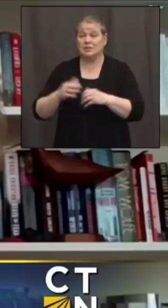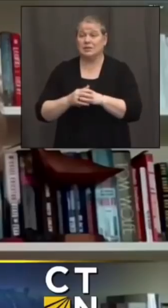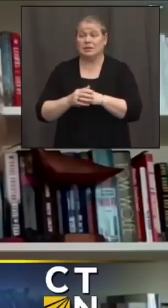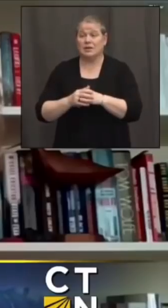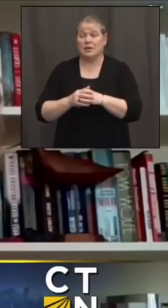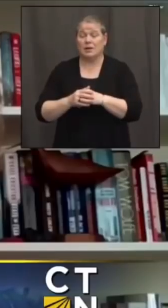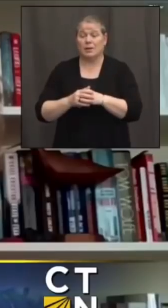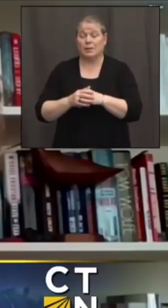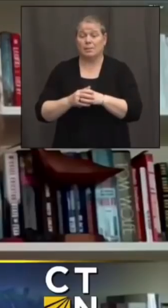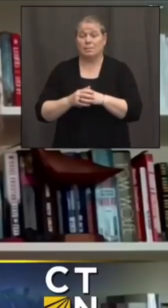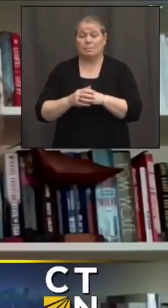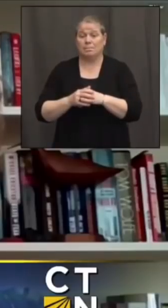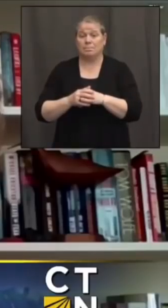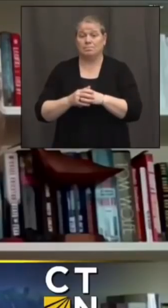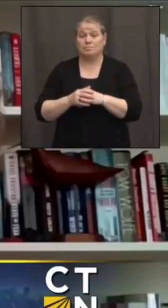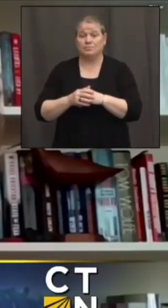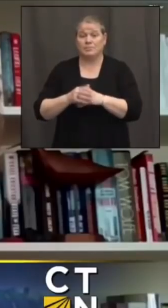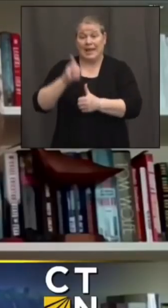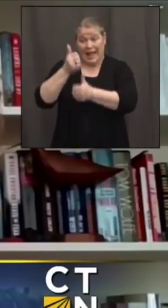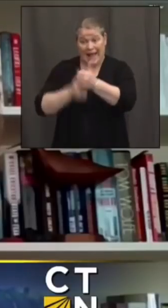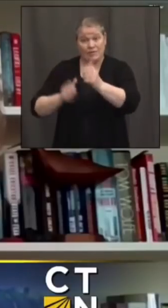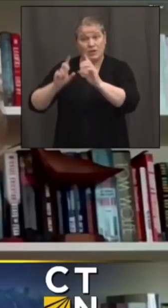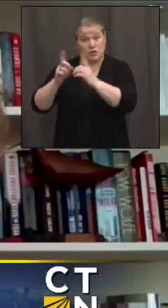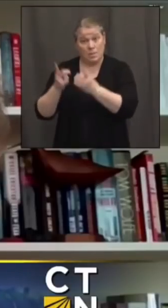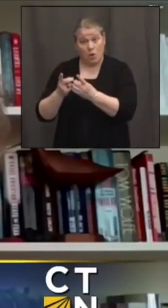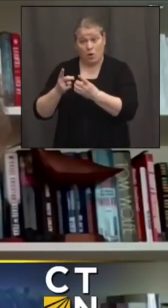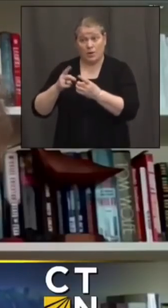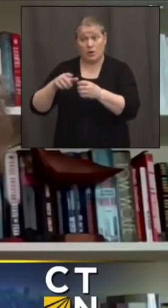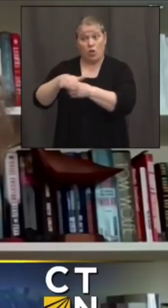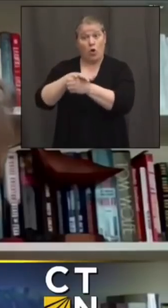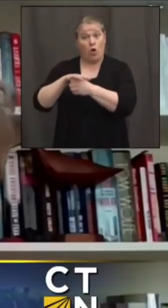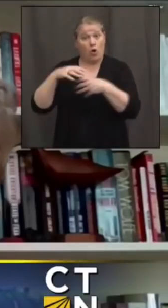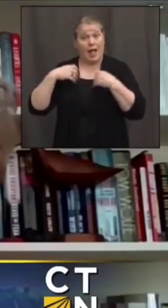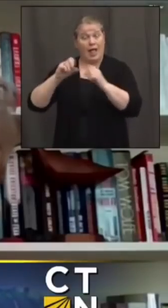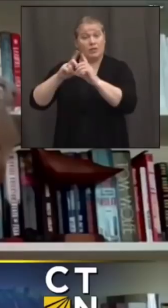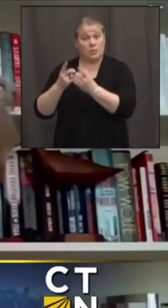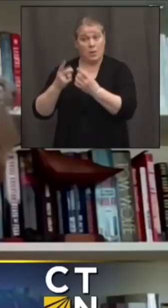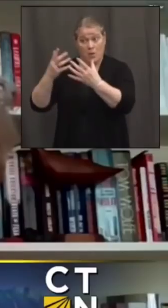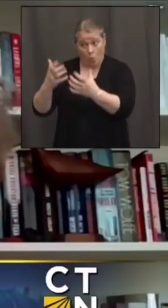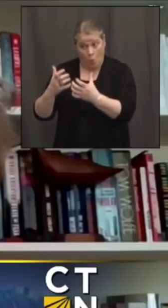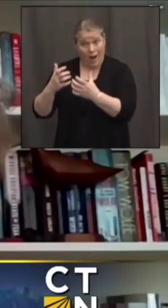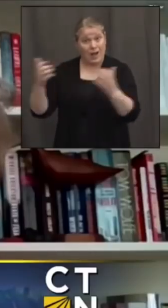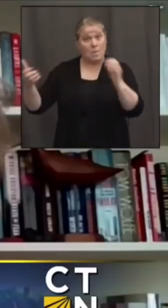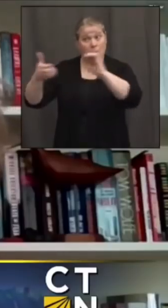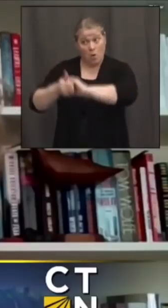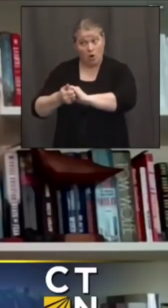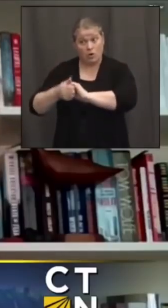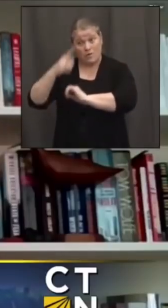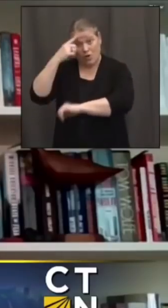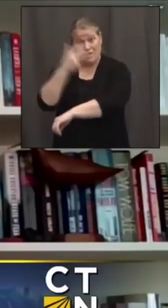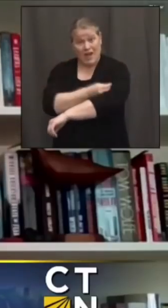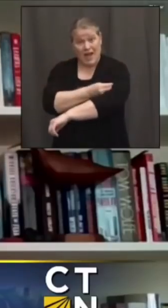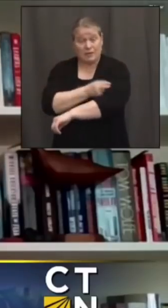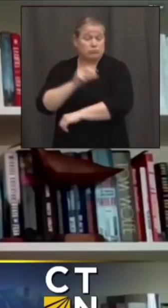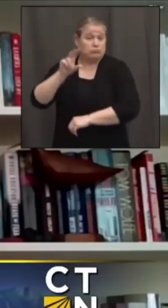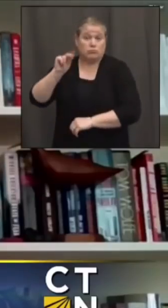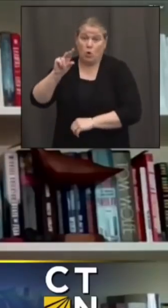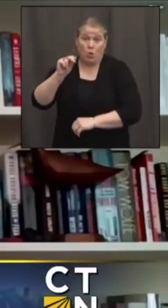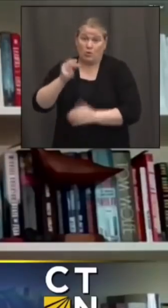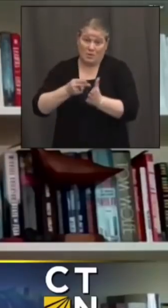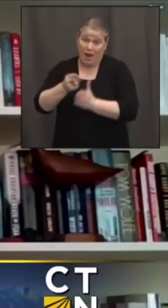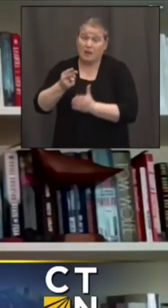for example, to be a vaccination partner. Many of them have, the majority, but not every single one. Some have